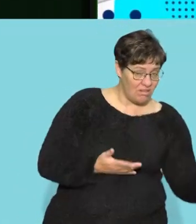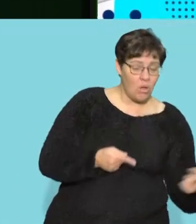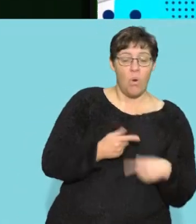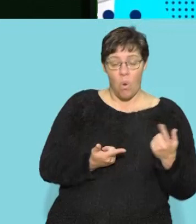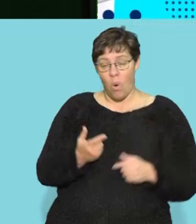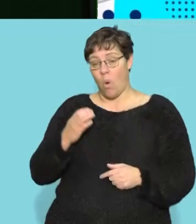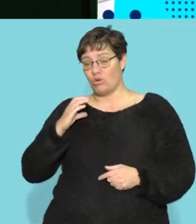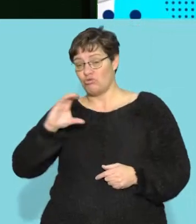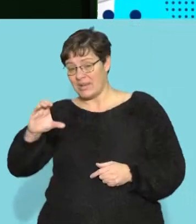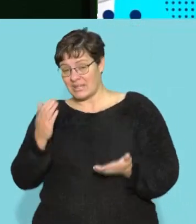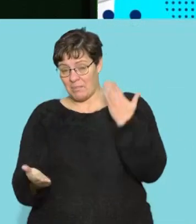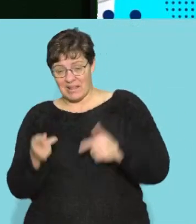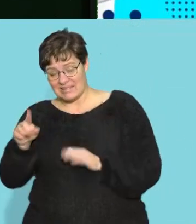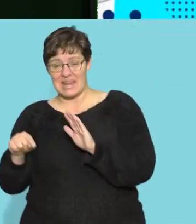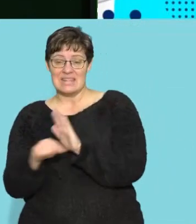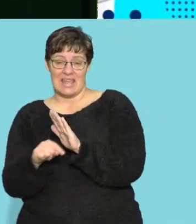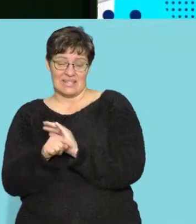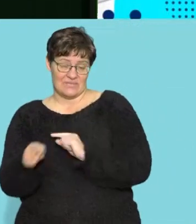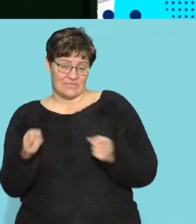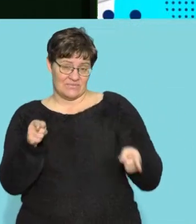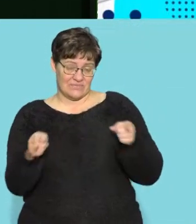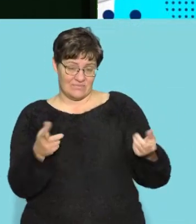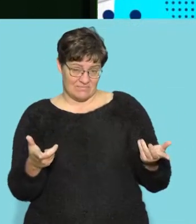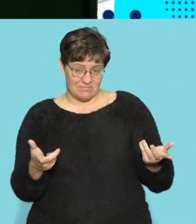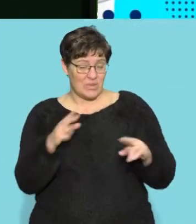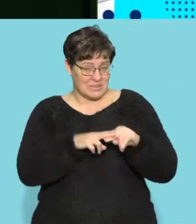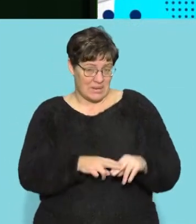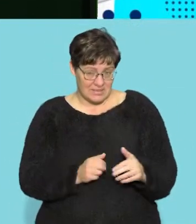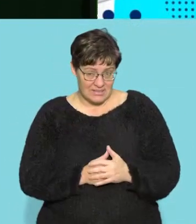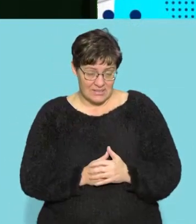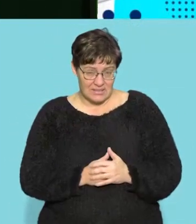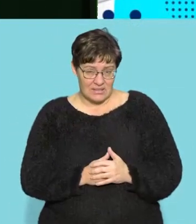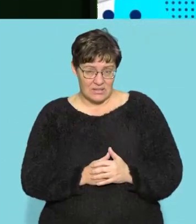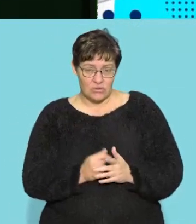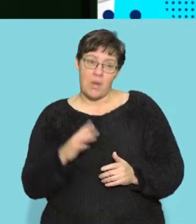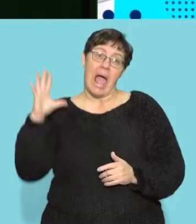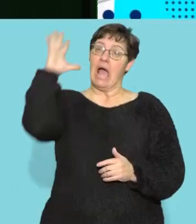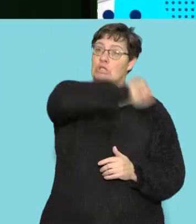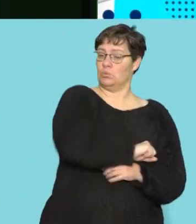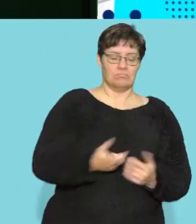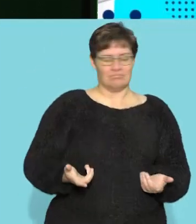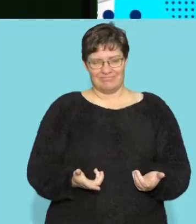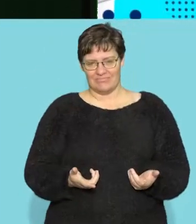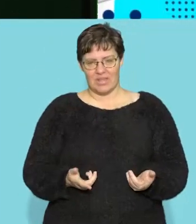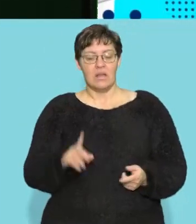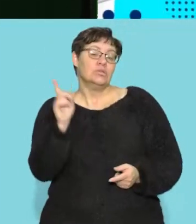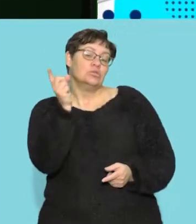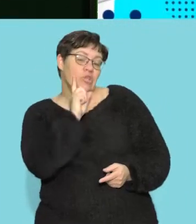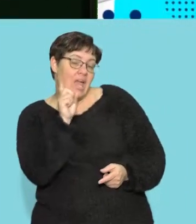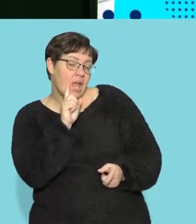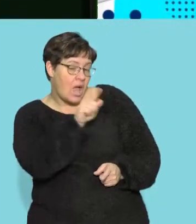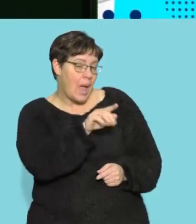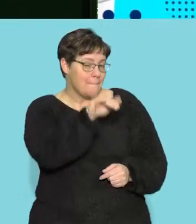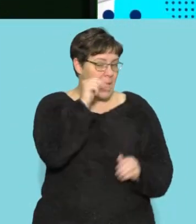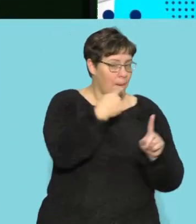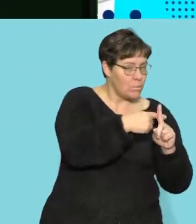has a credit balance, is in overdraft. Got that? So don't make any assumptions. Always check the status of your